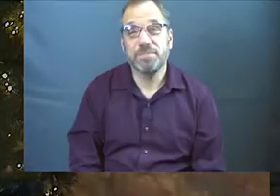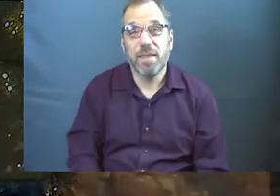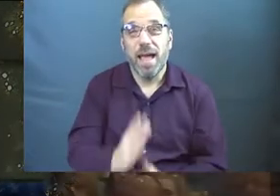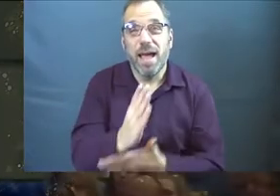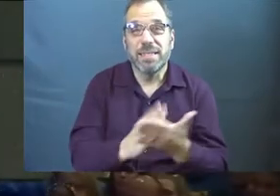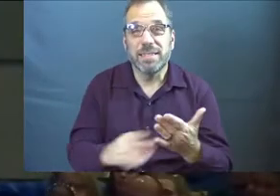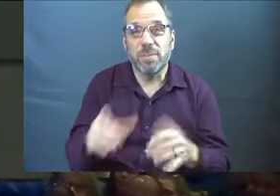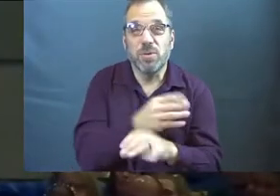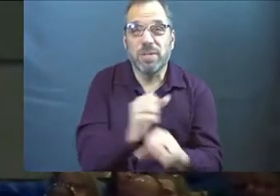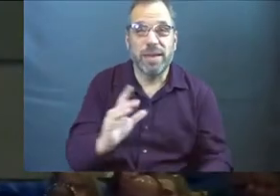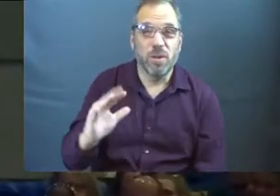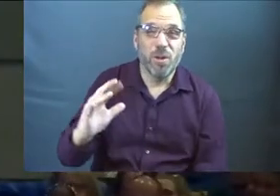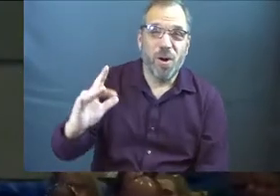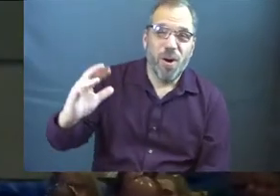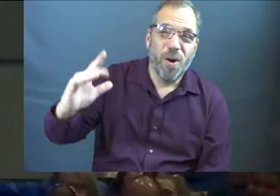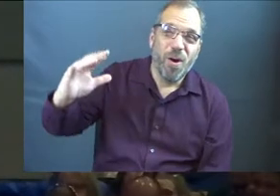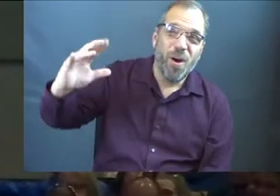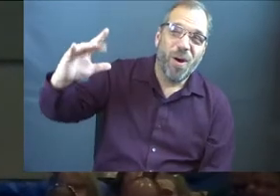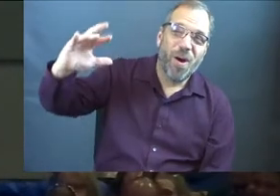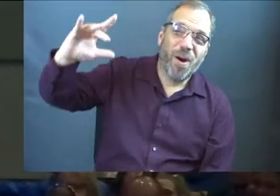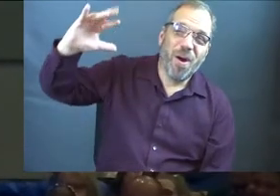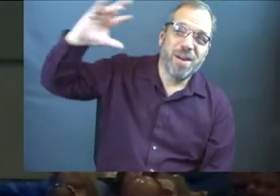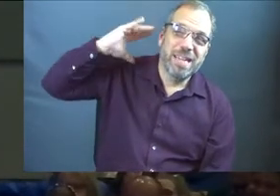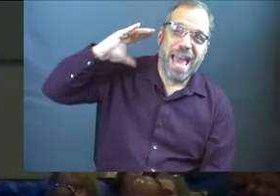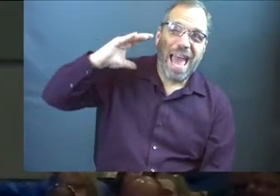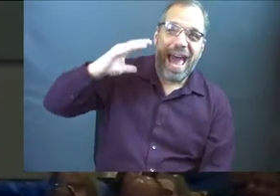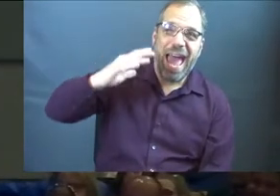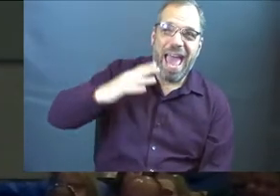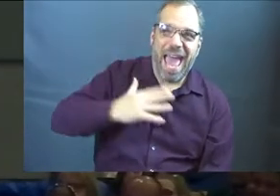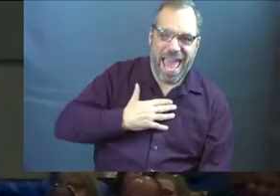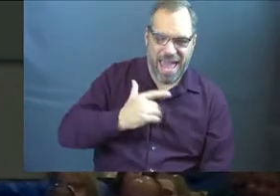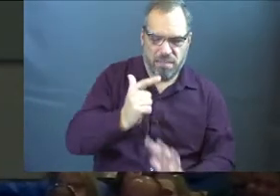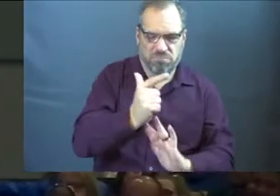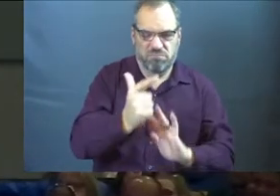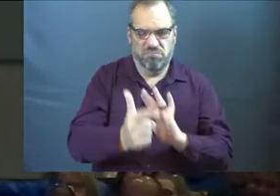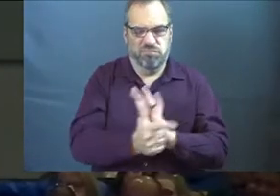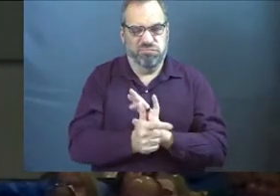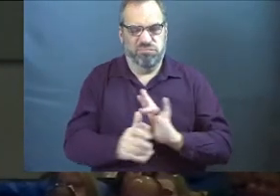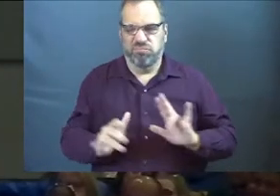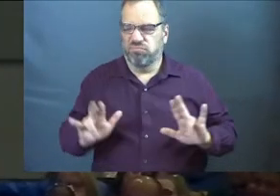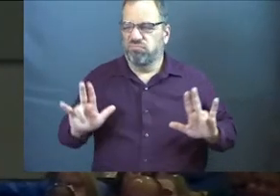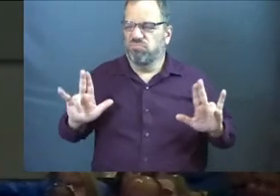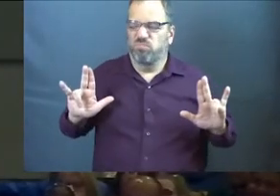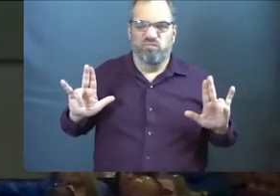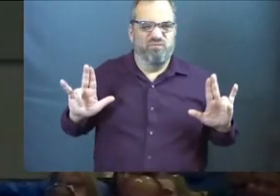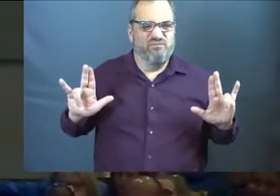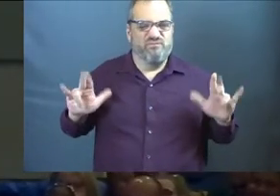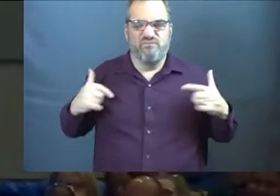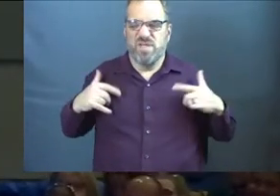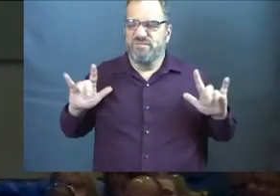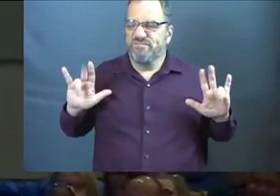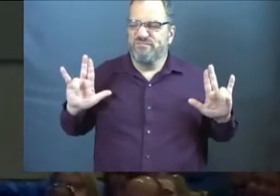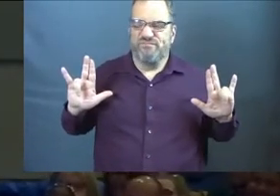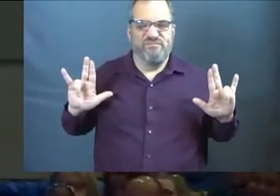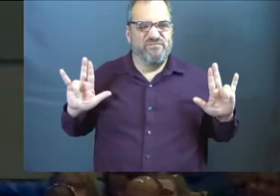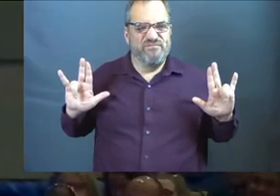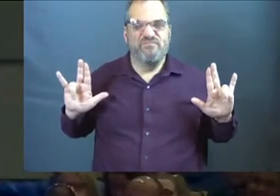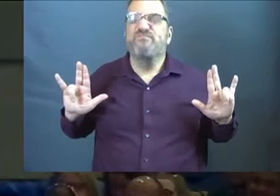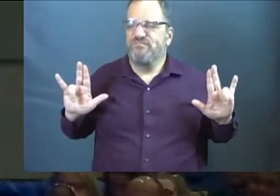Some of you got saved a long time ago, and you have a sense of law and self-reliance that has clung to you.